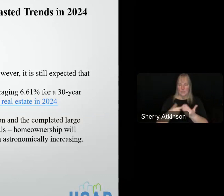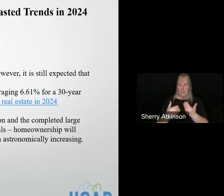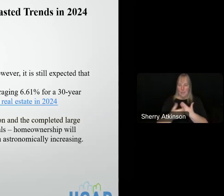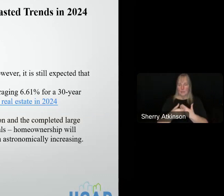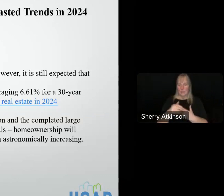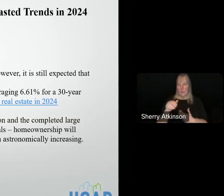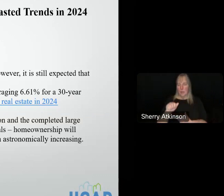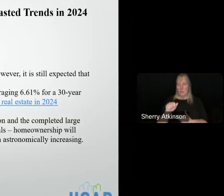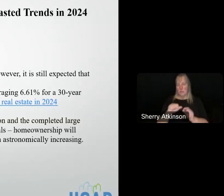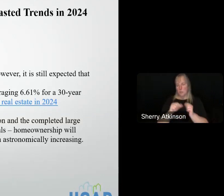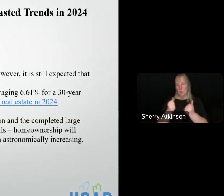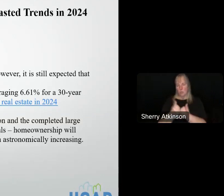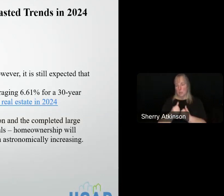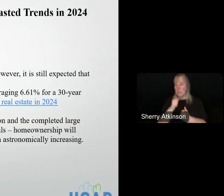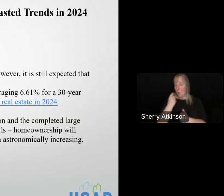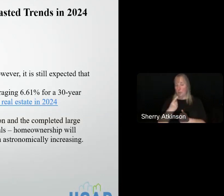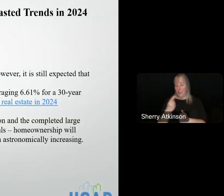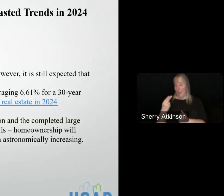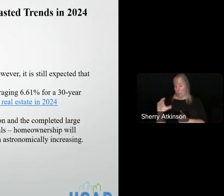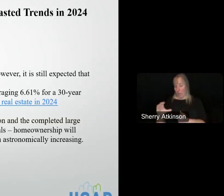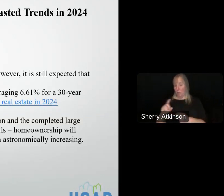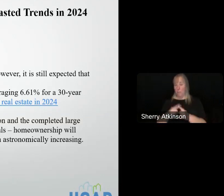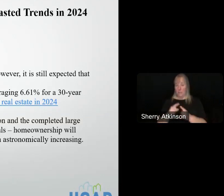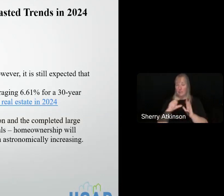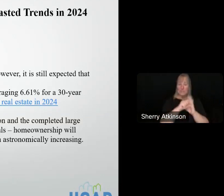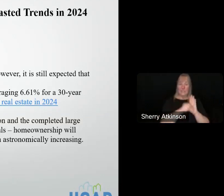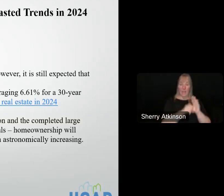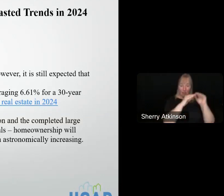County level, but also the state level.